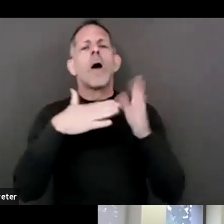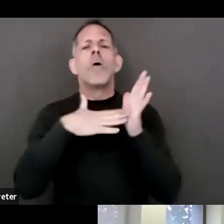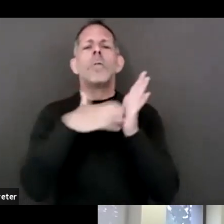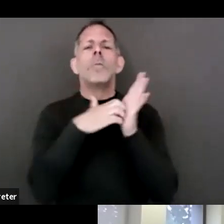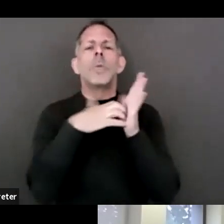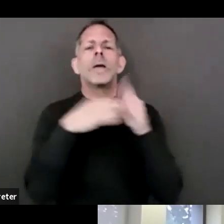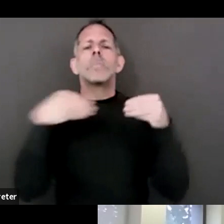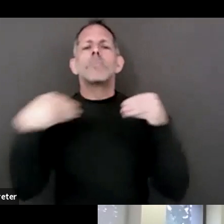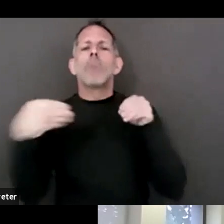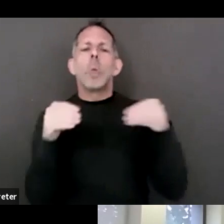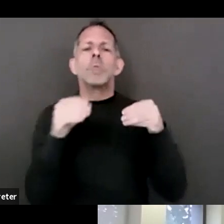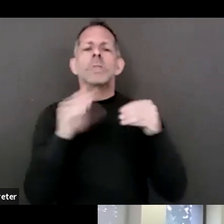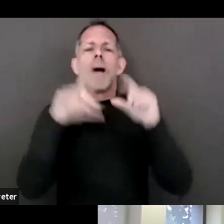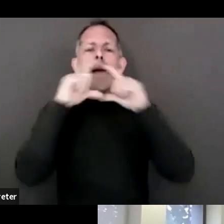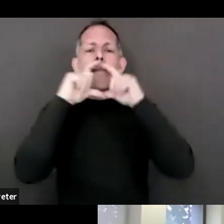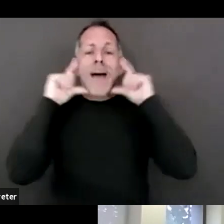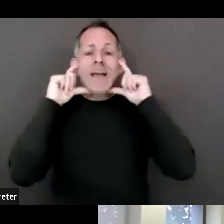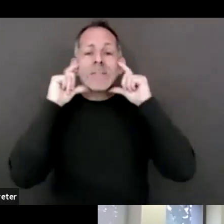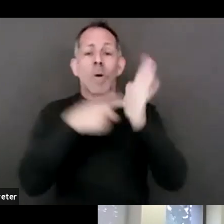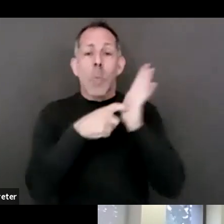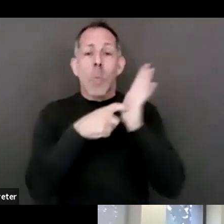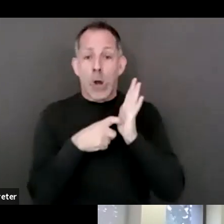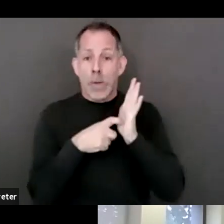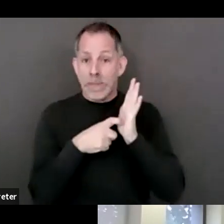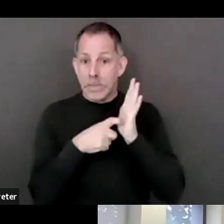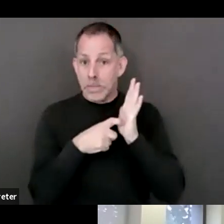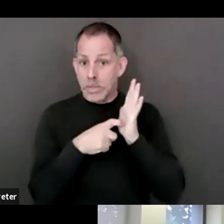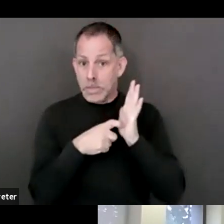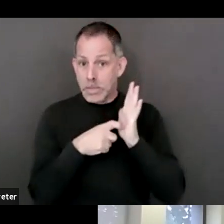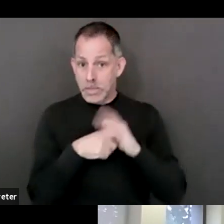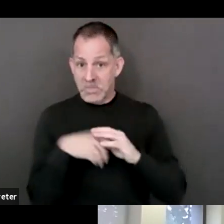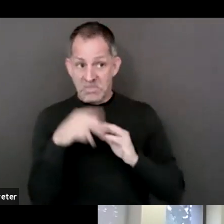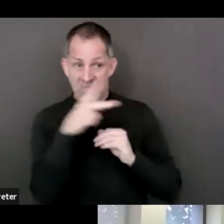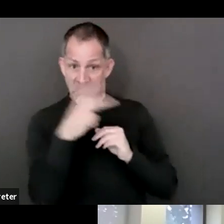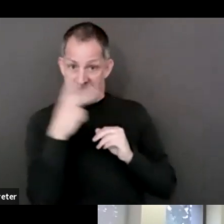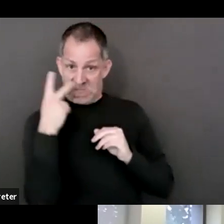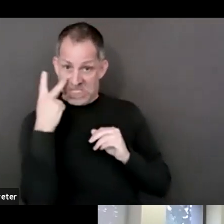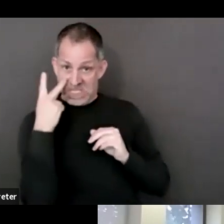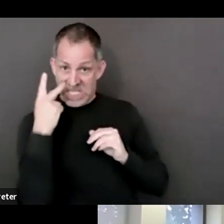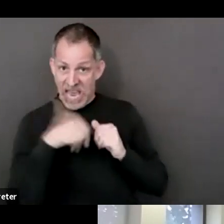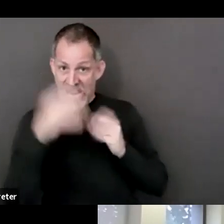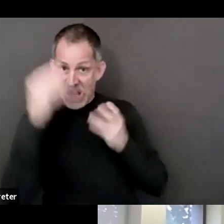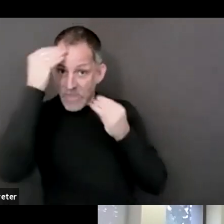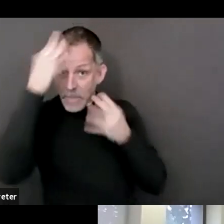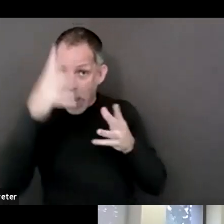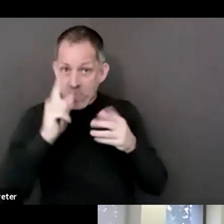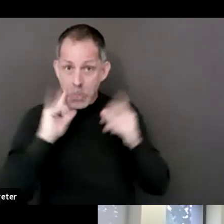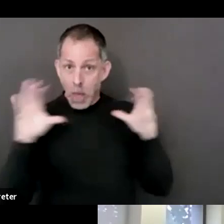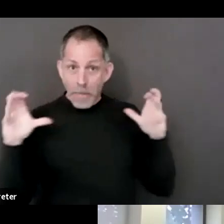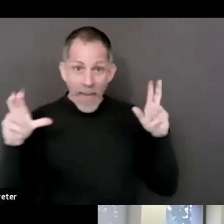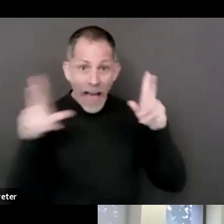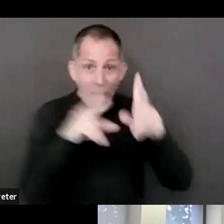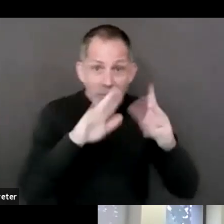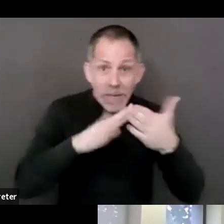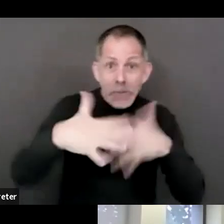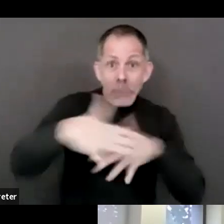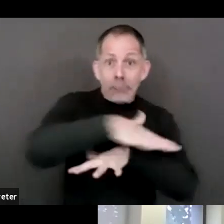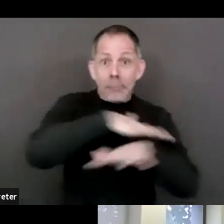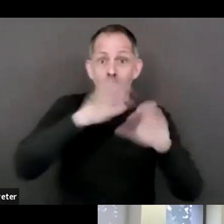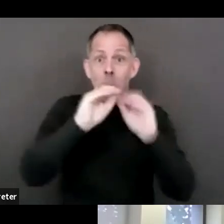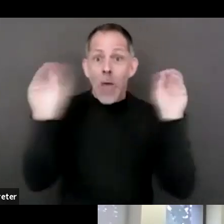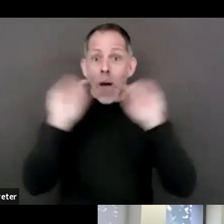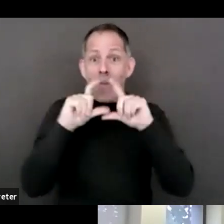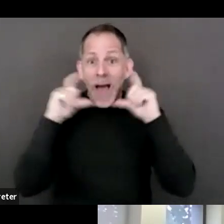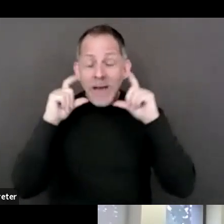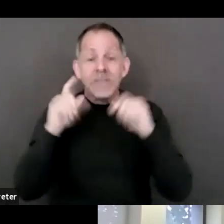on outdoor events, high school games in schools, recess, etc.? Doctor, probably aimed at you.